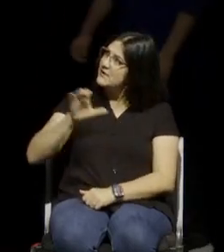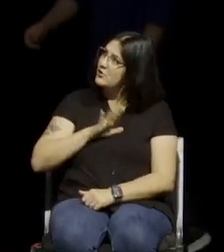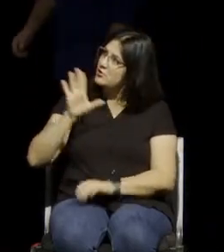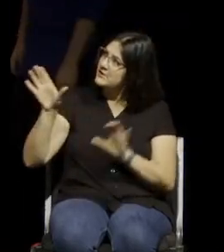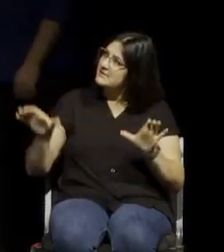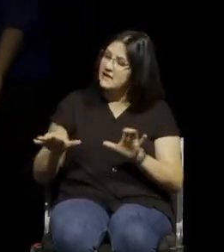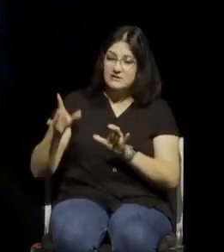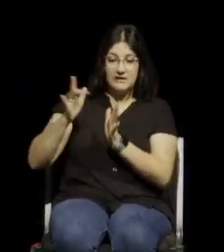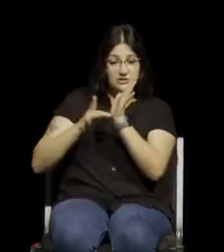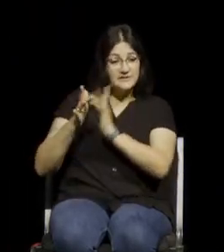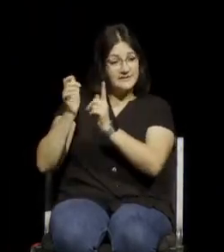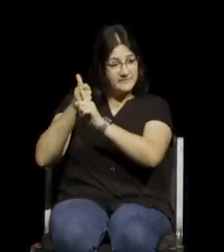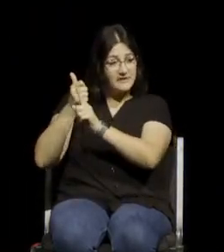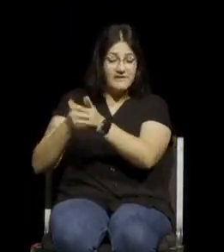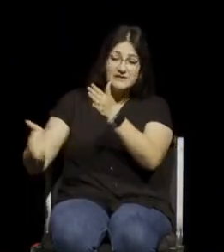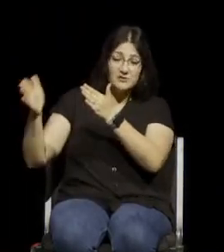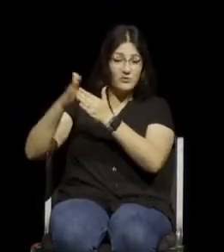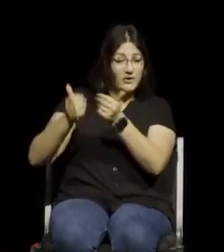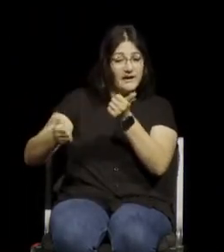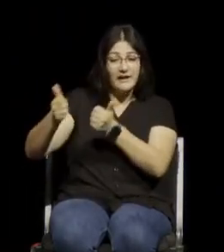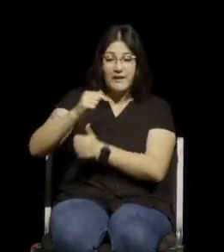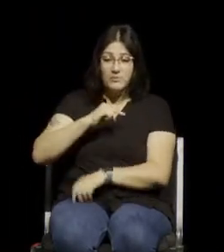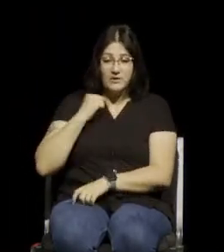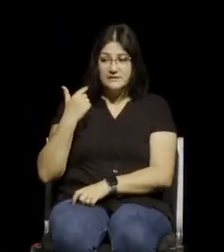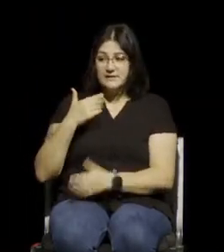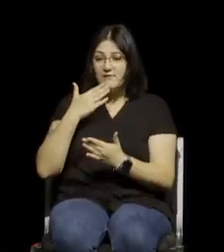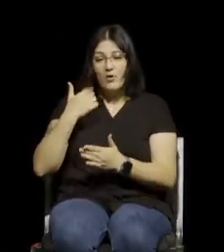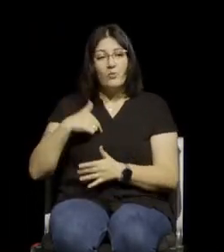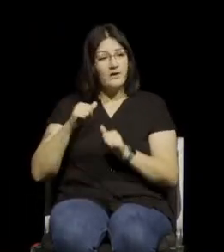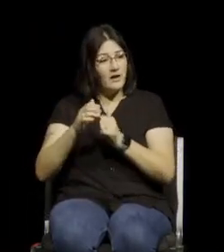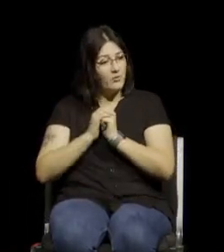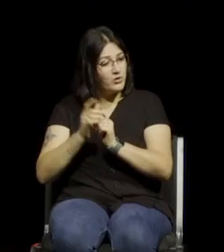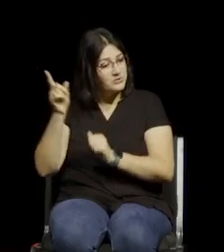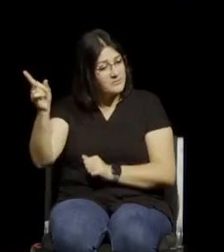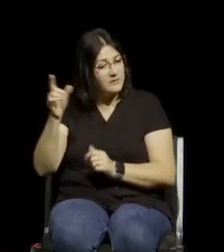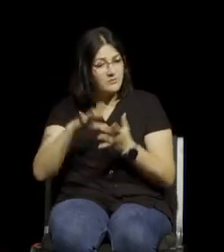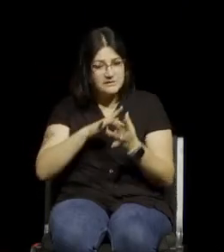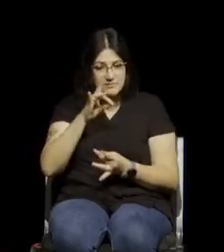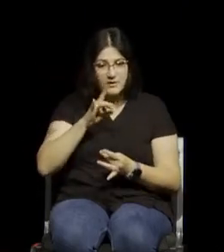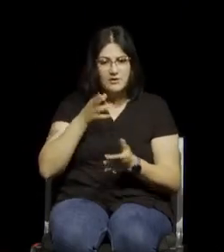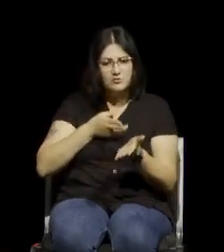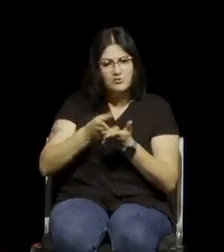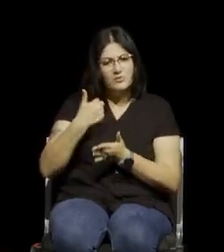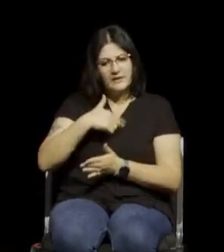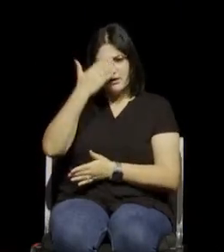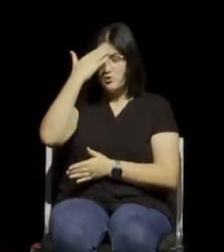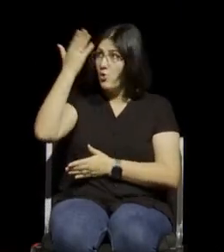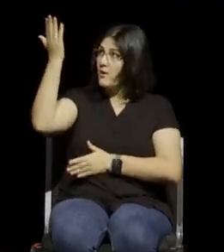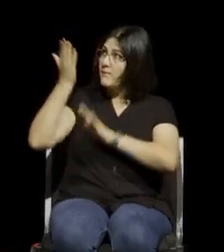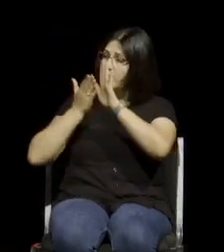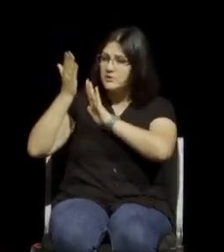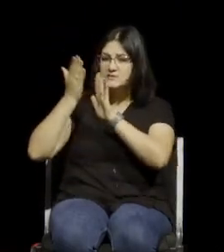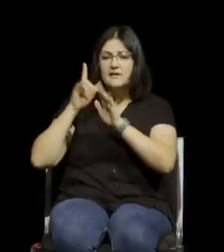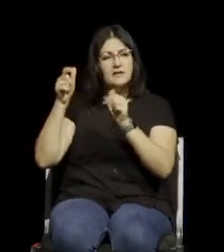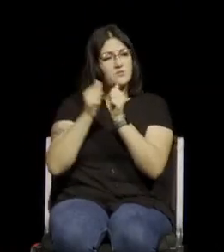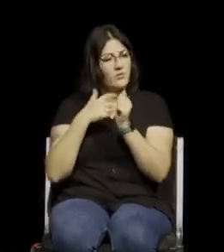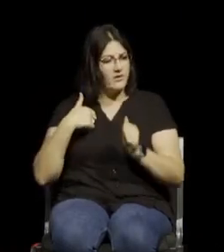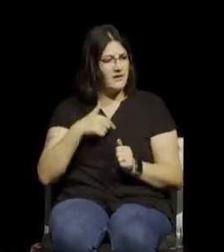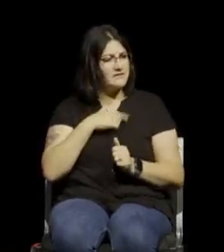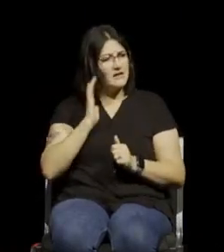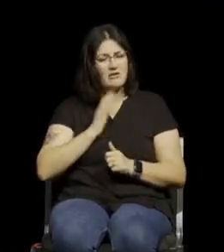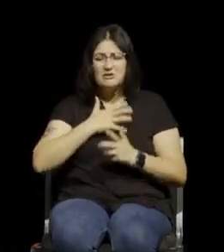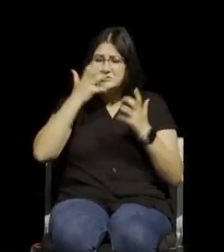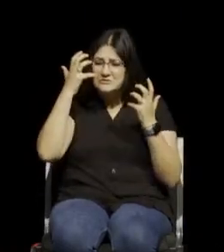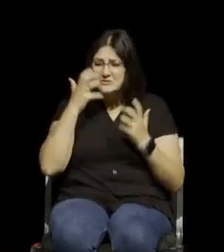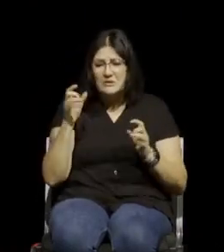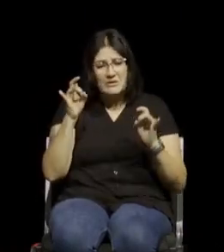the great high priest. Thankful that we do get to worship him in spirit and in truth. We get to know him personally, that he is with us in our deepest and darkest